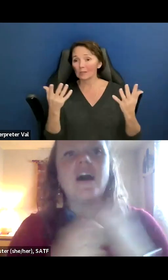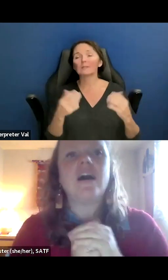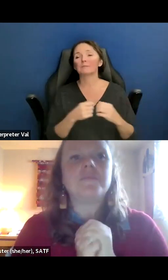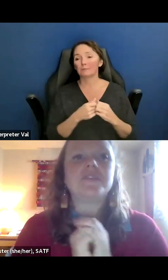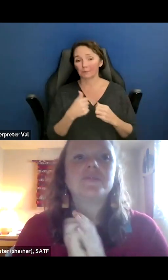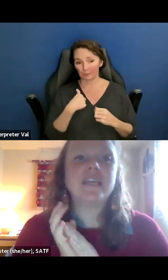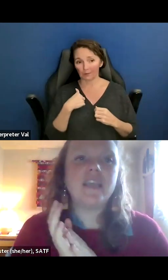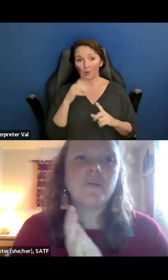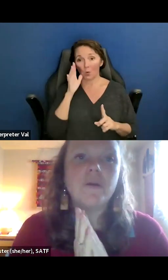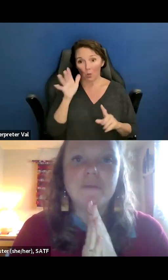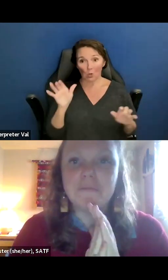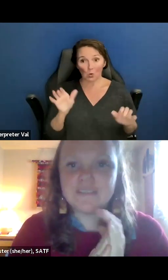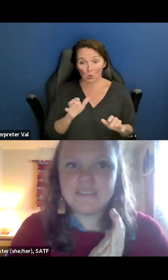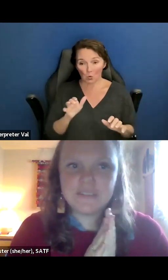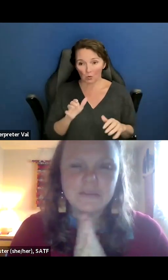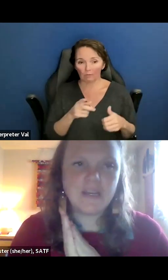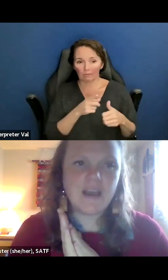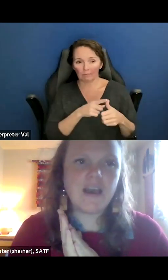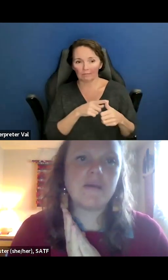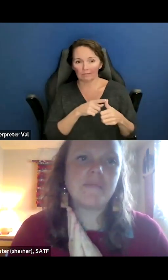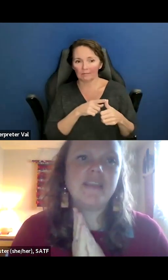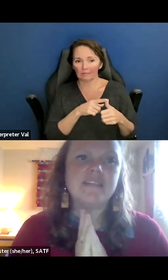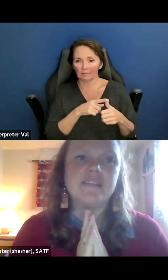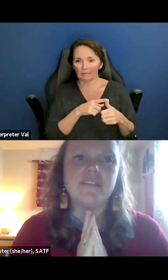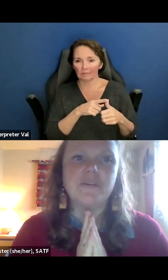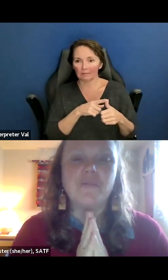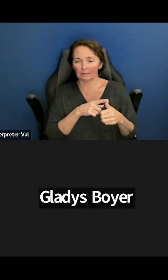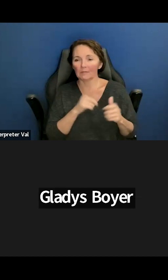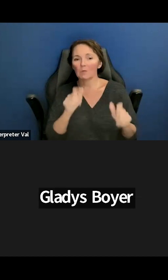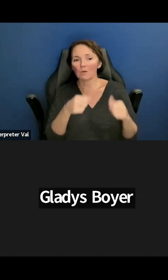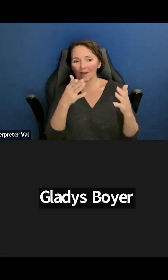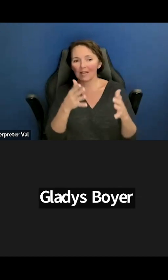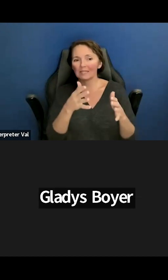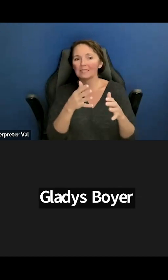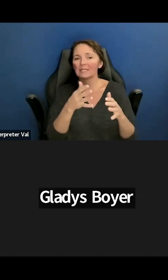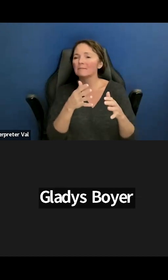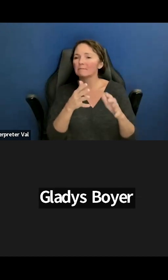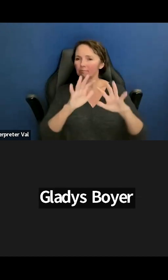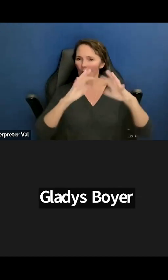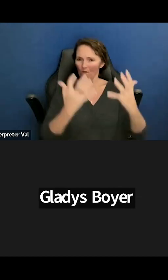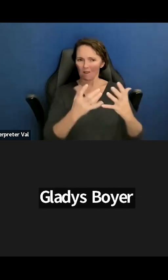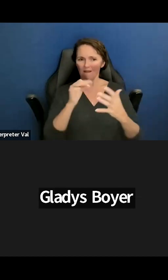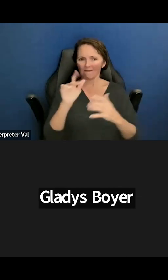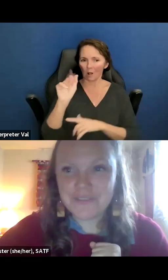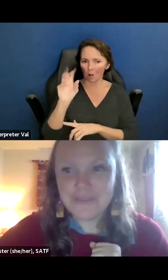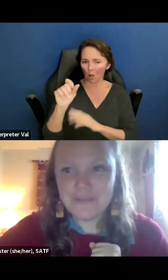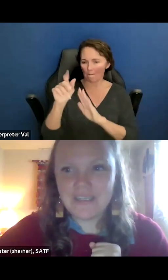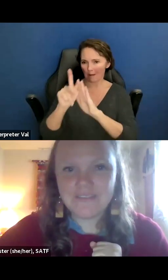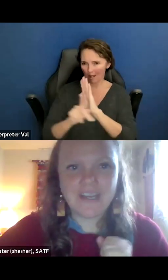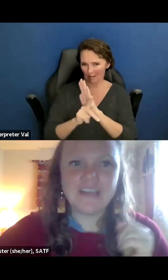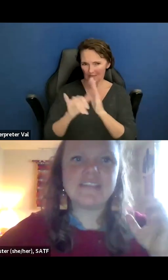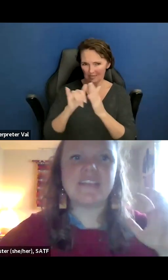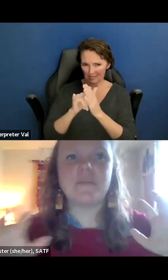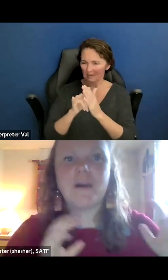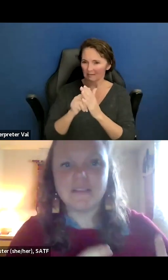today. So today, what we will do is hopefully provide a simplified overview